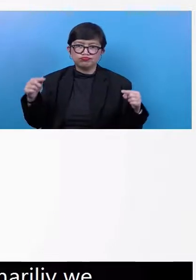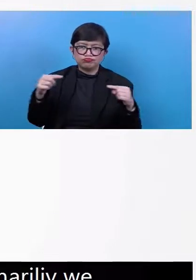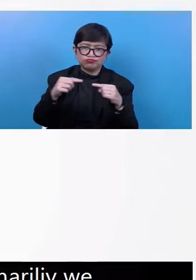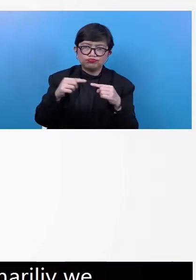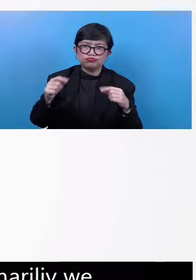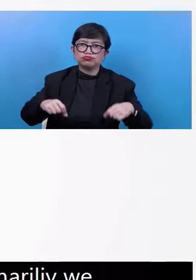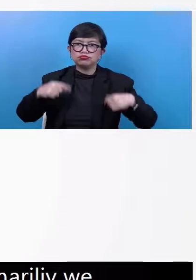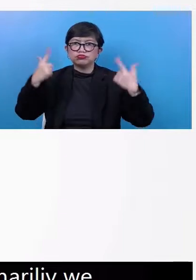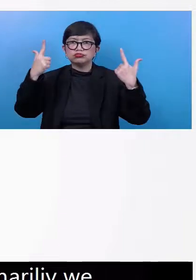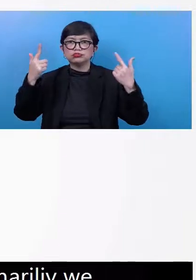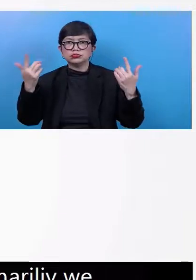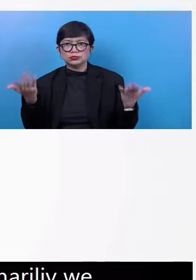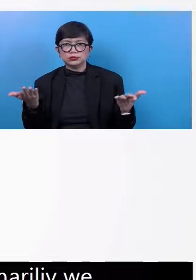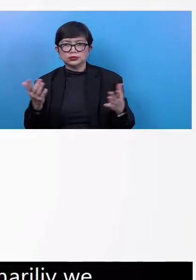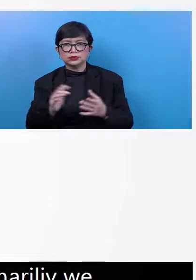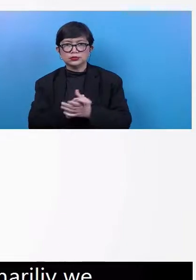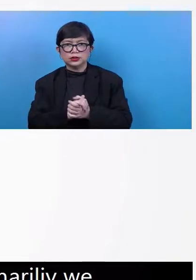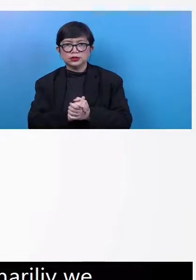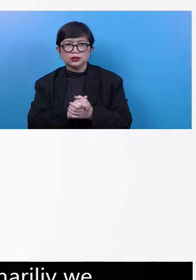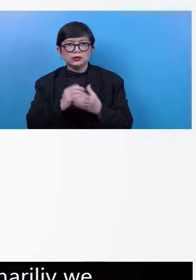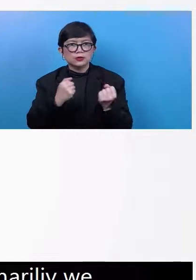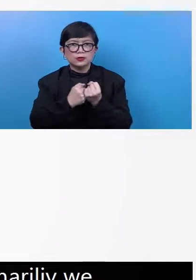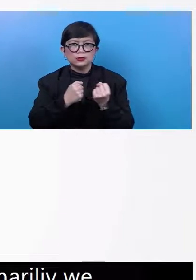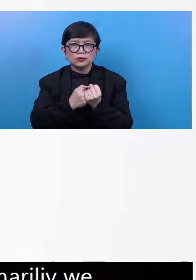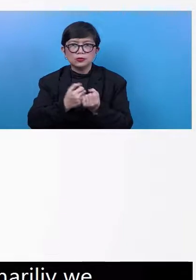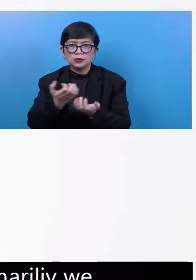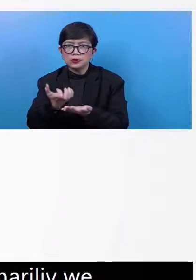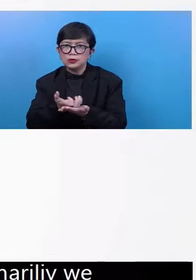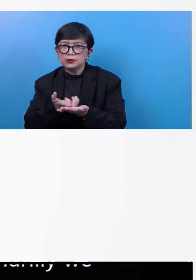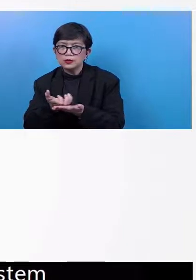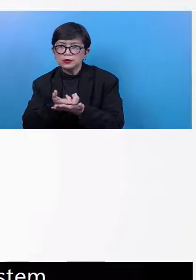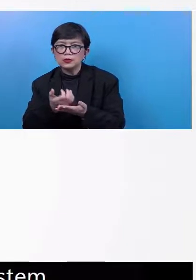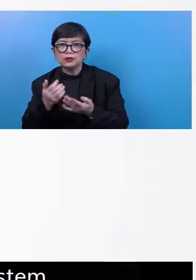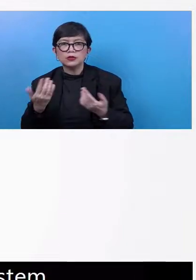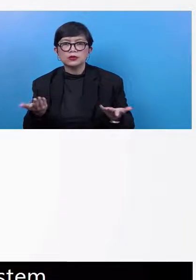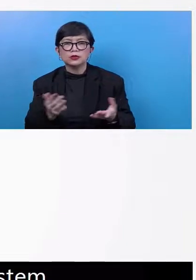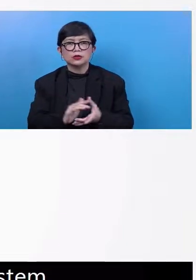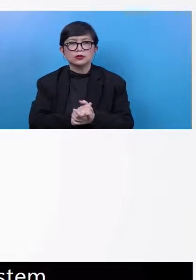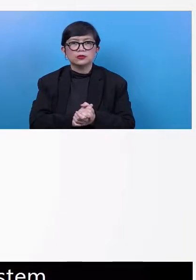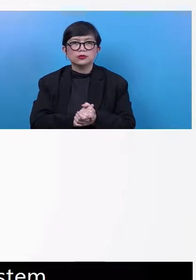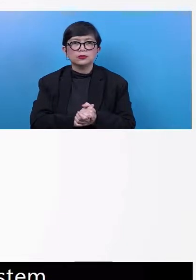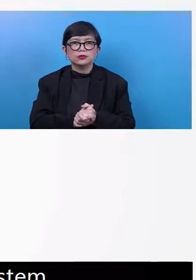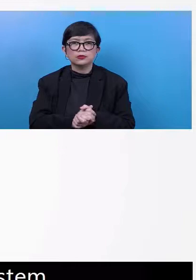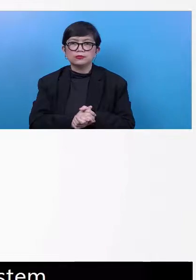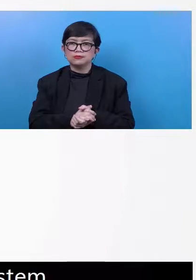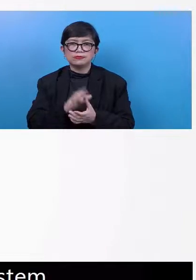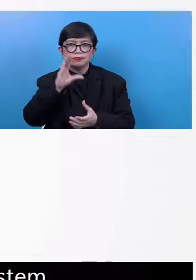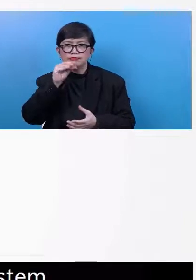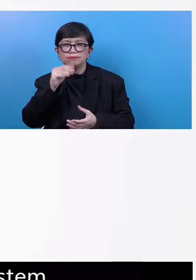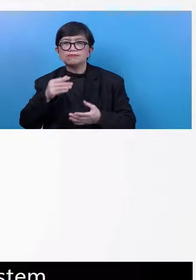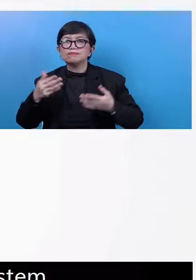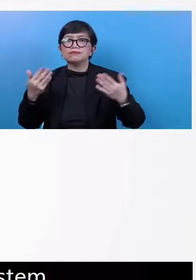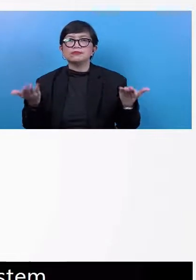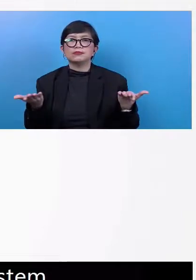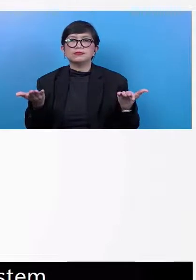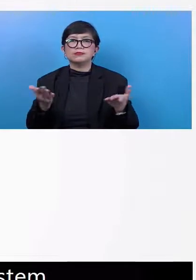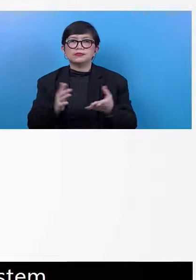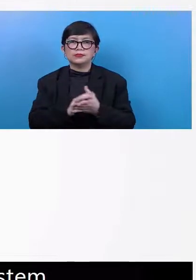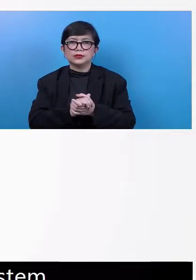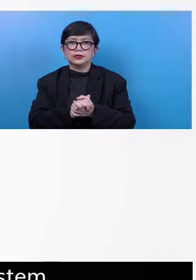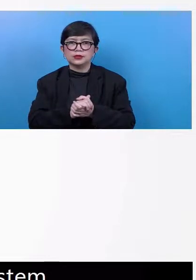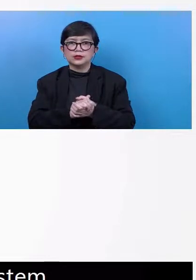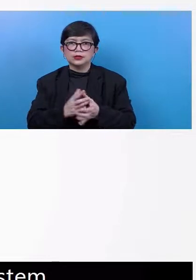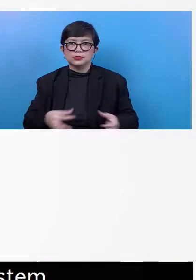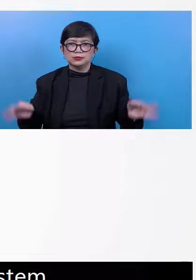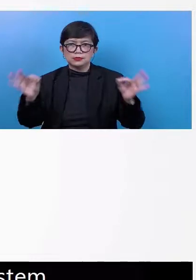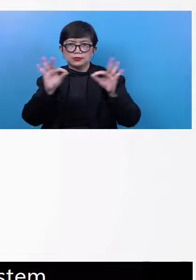economic user support, et cetera, and more about what are the core dependencies of the system, what are its input